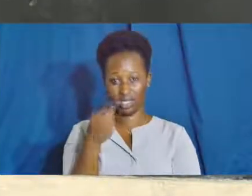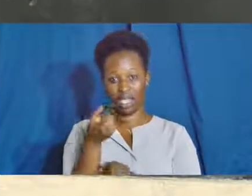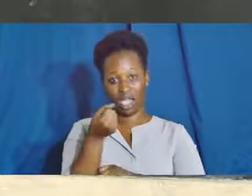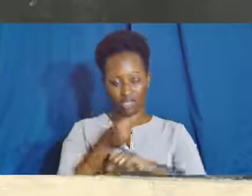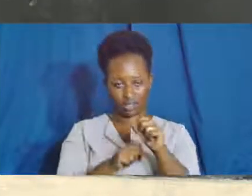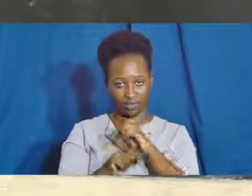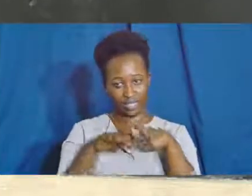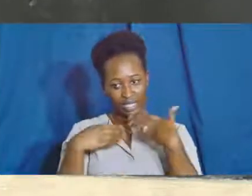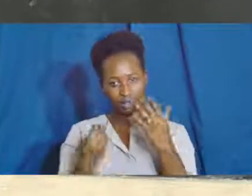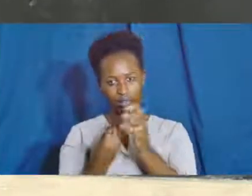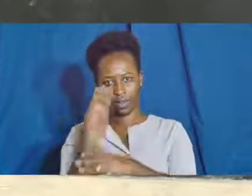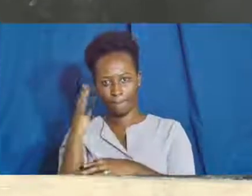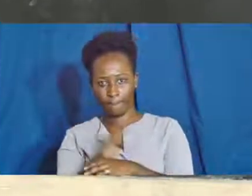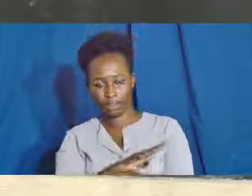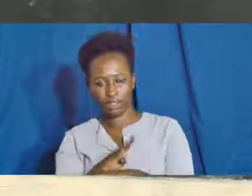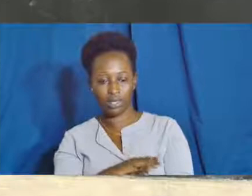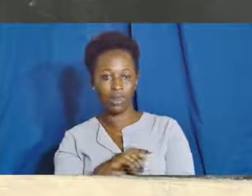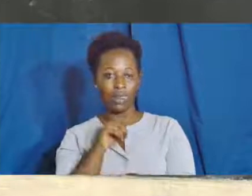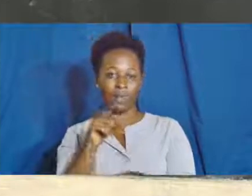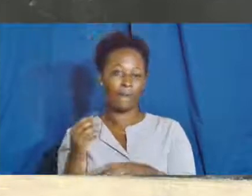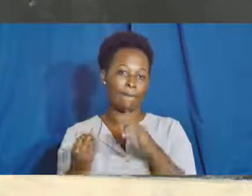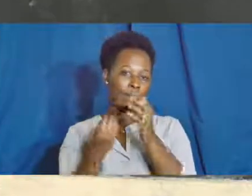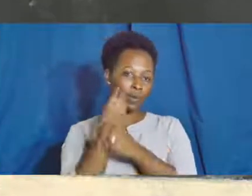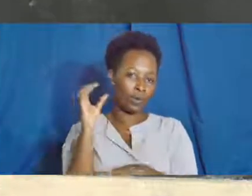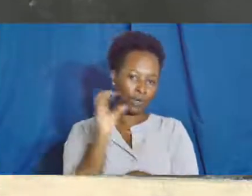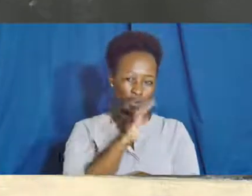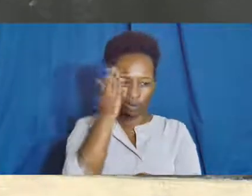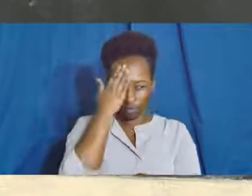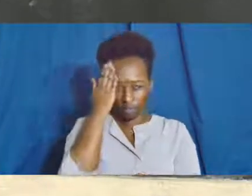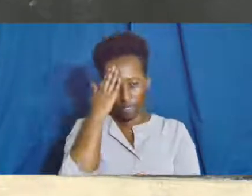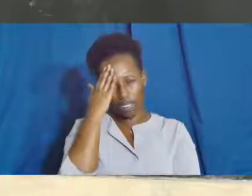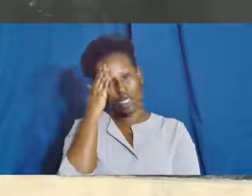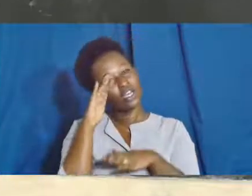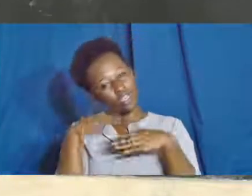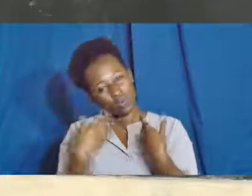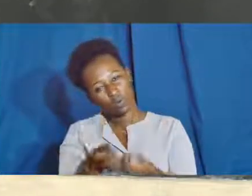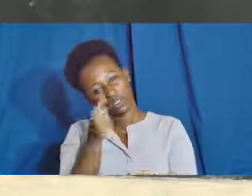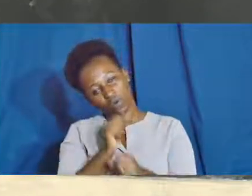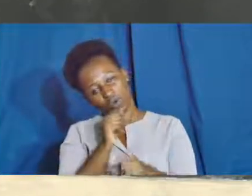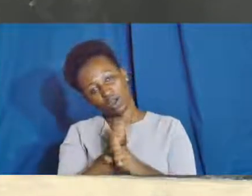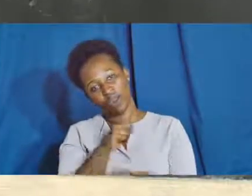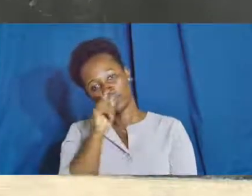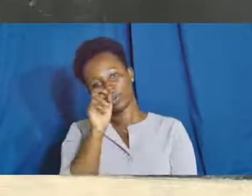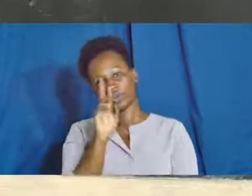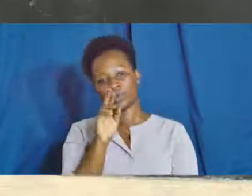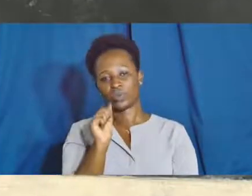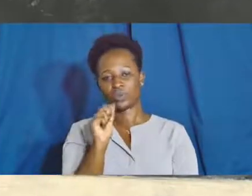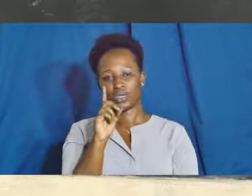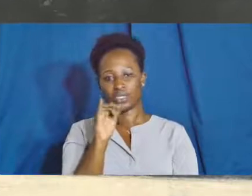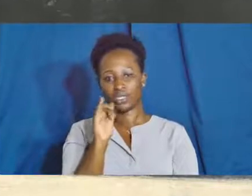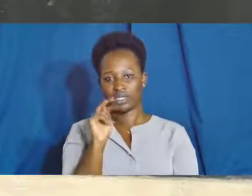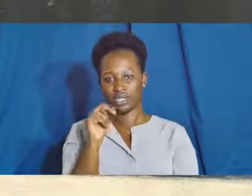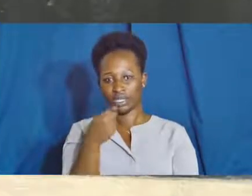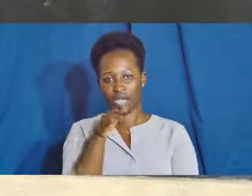or when you happen to commence a company, you know how to prepare a trading account, and then you are able to know whether you have made a